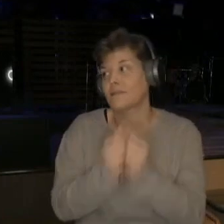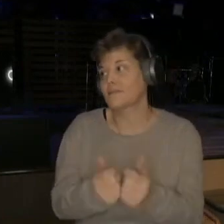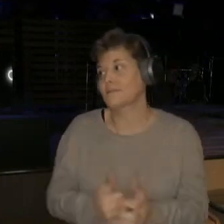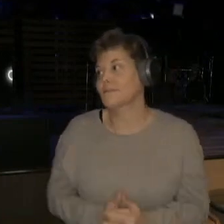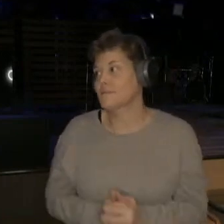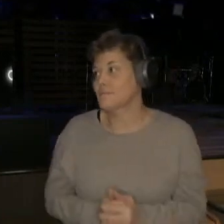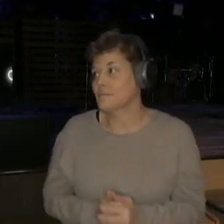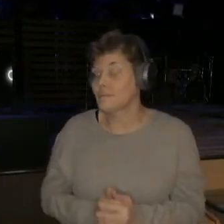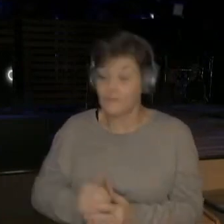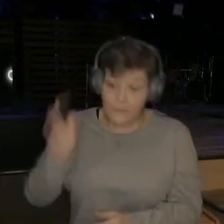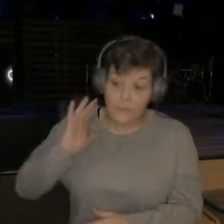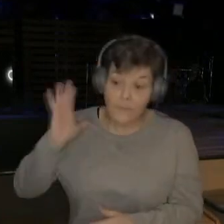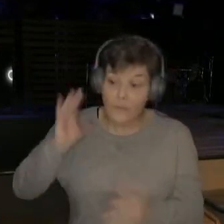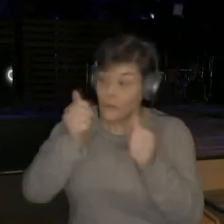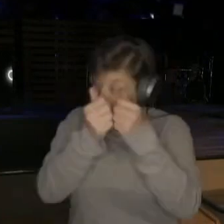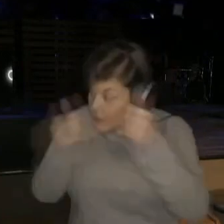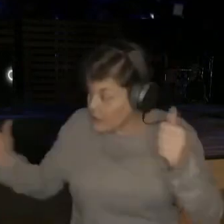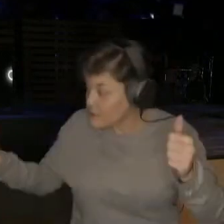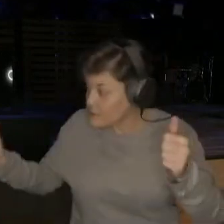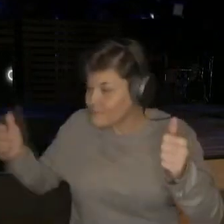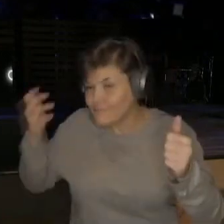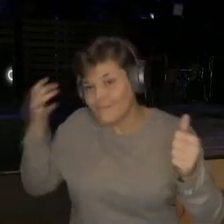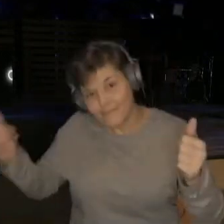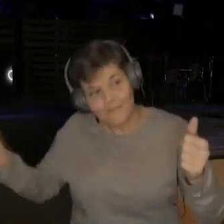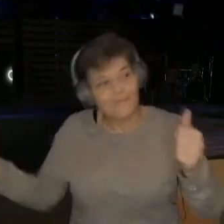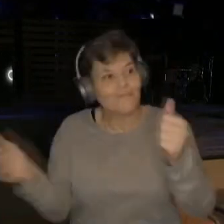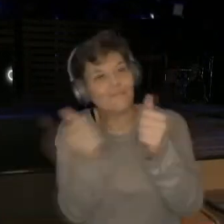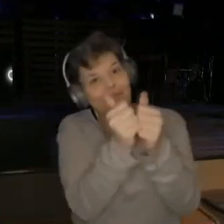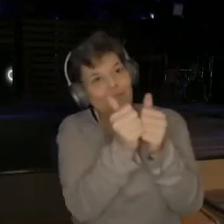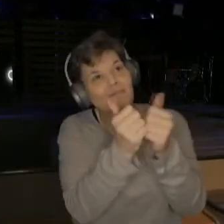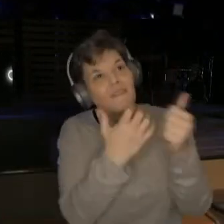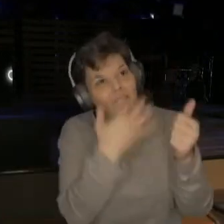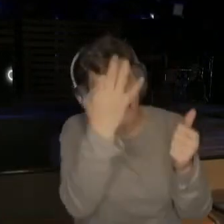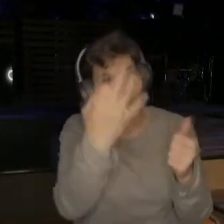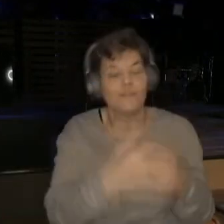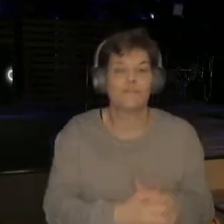lost, but now he's found.